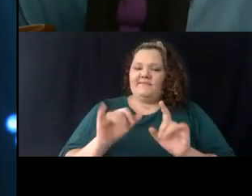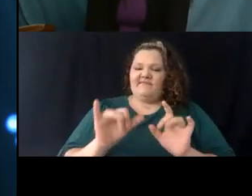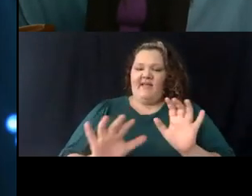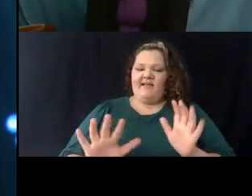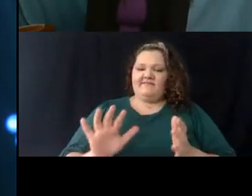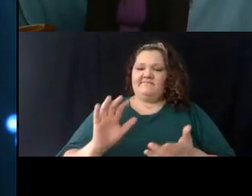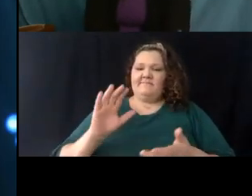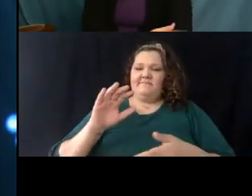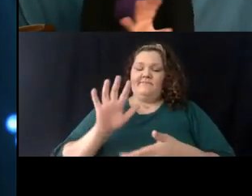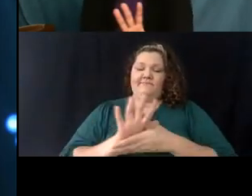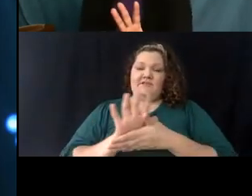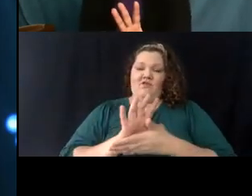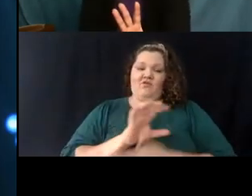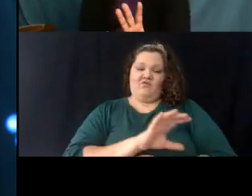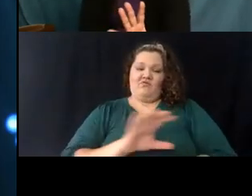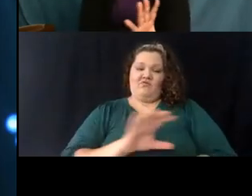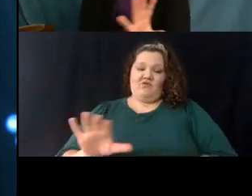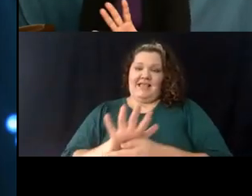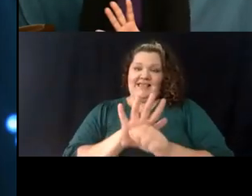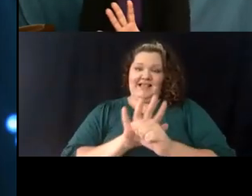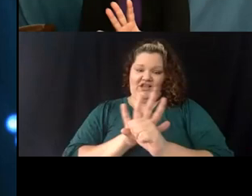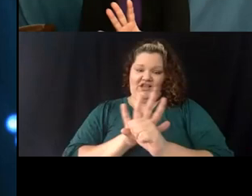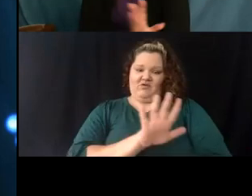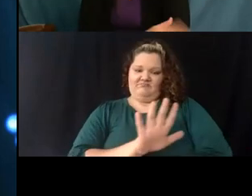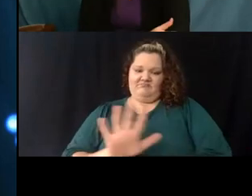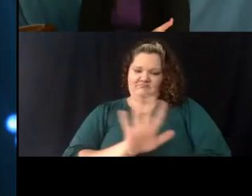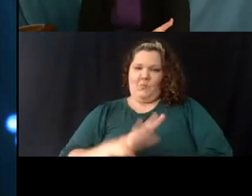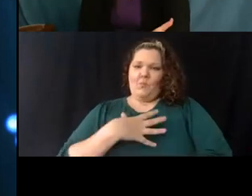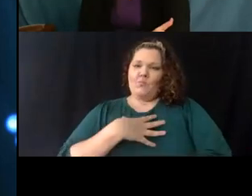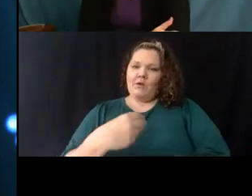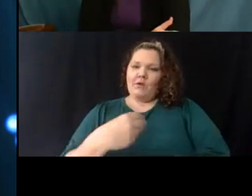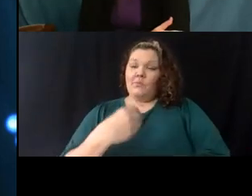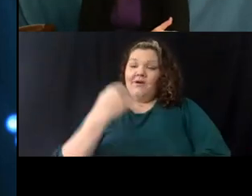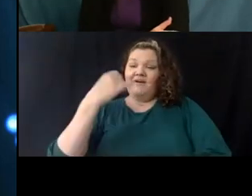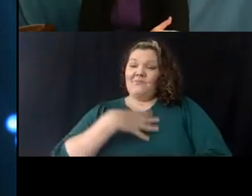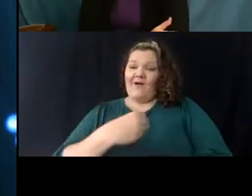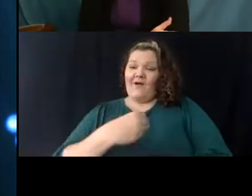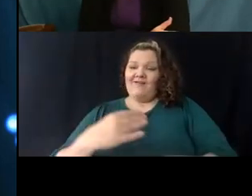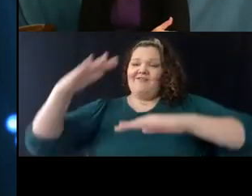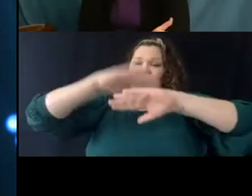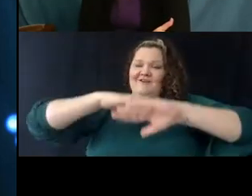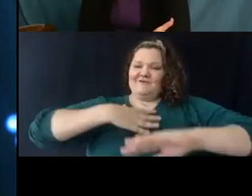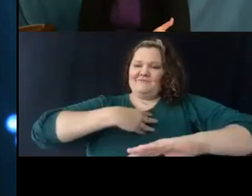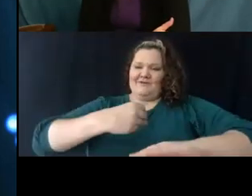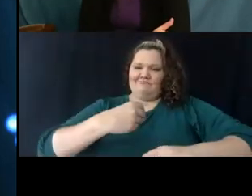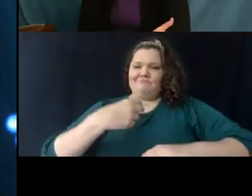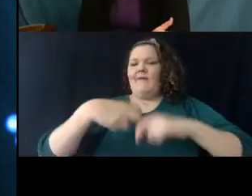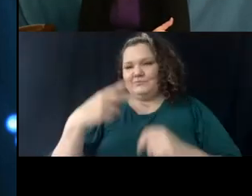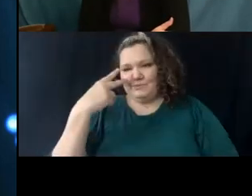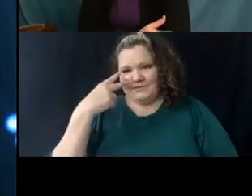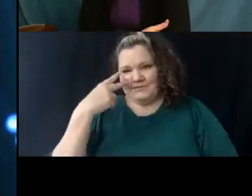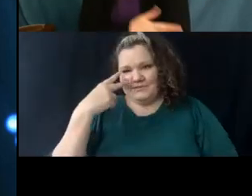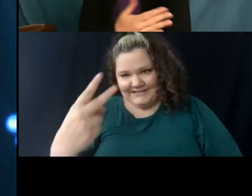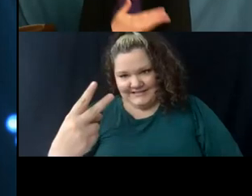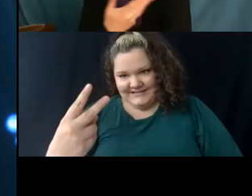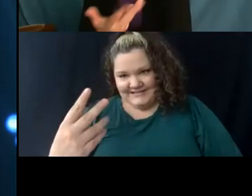of captioning. Often it's white, just white lettering. But depending on what's happening in the movie, sometimes if the